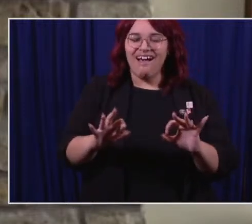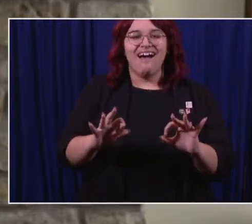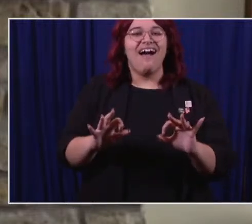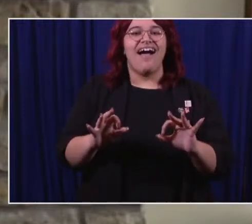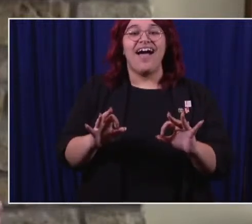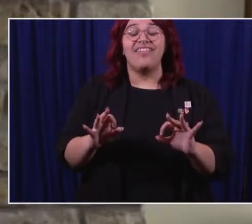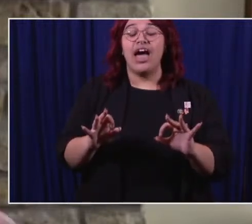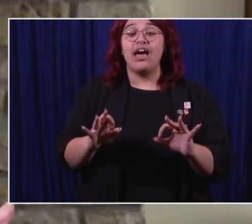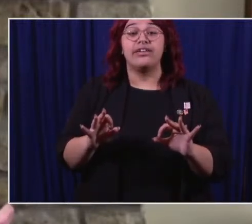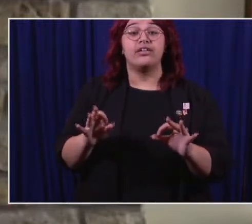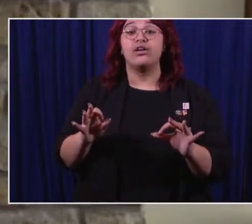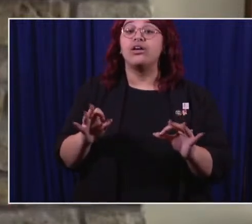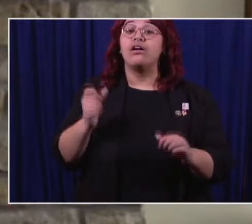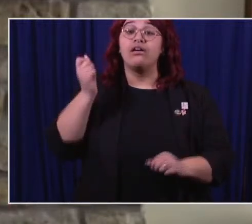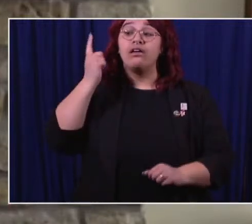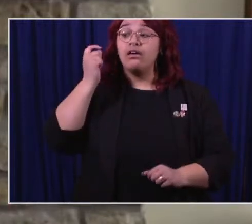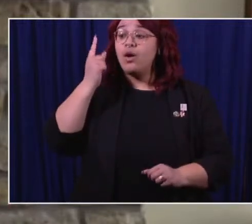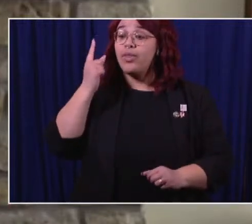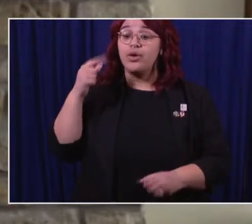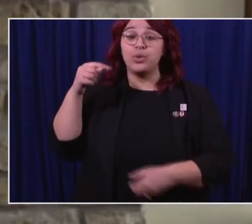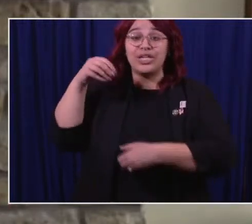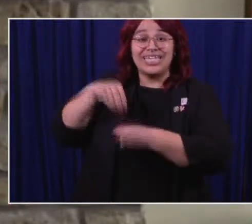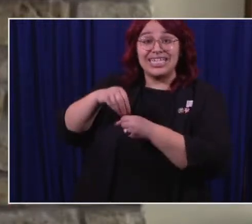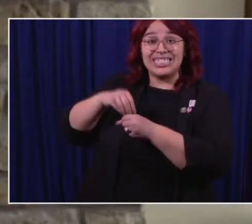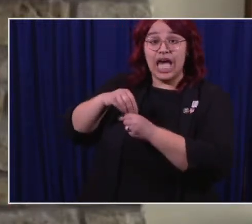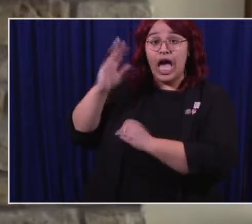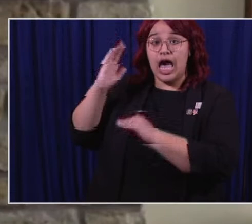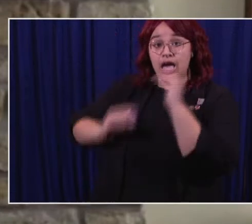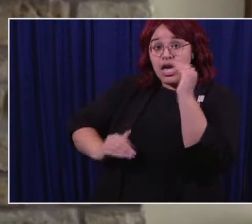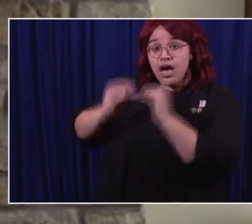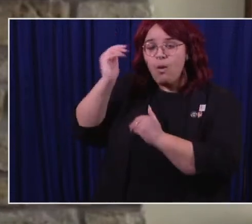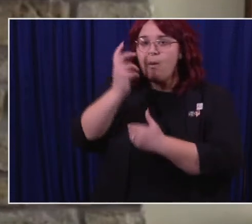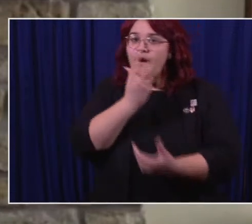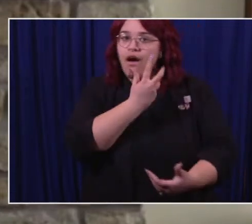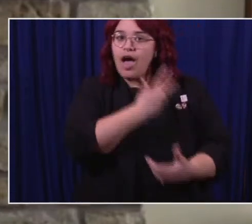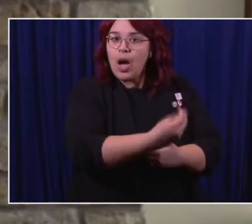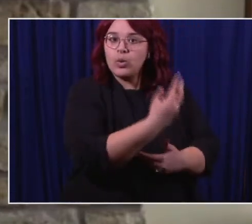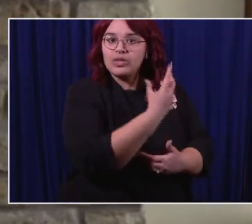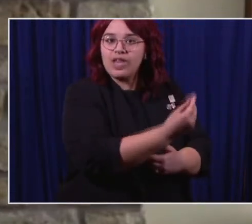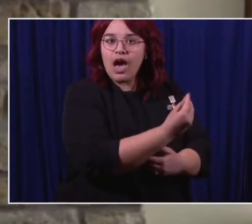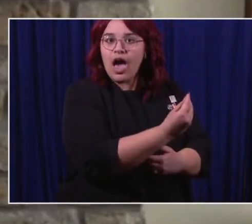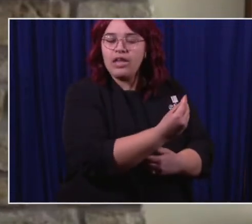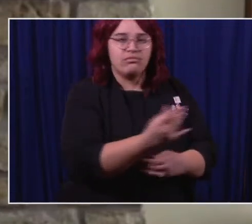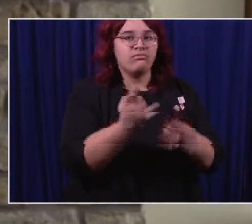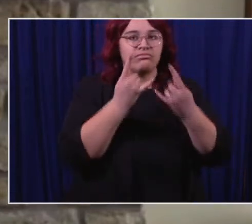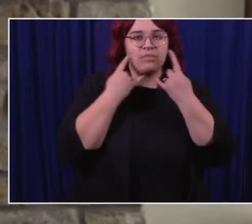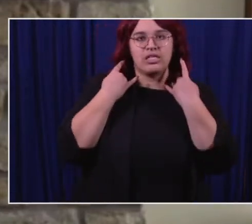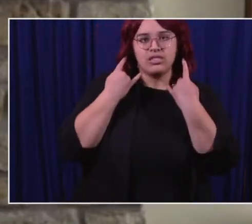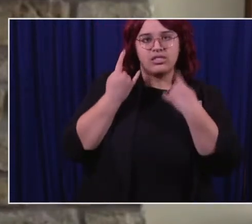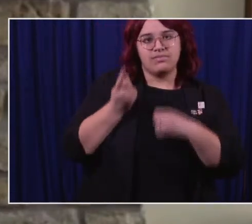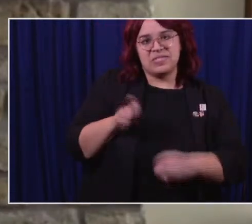inside an arena, outside at a ballpark, we're going to be able to do more.